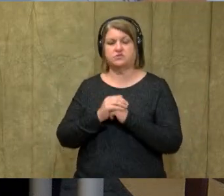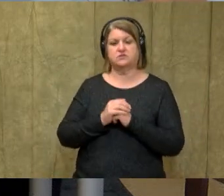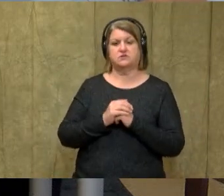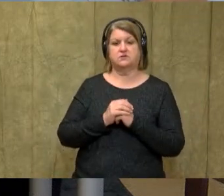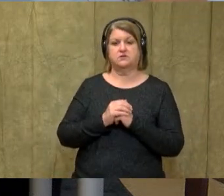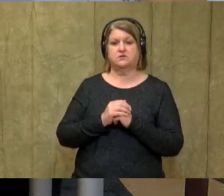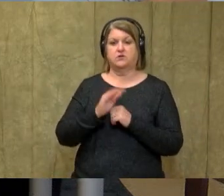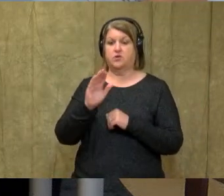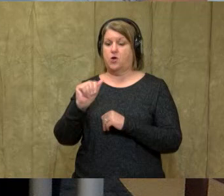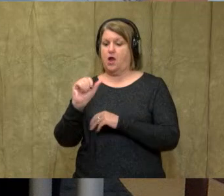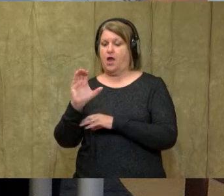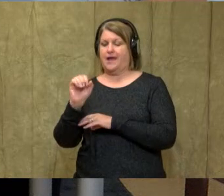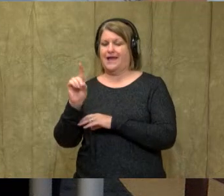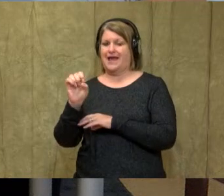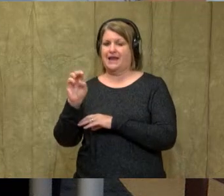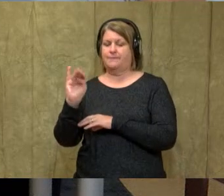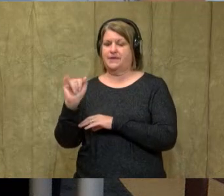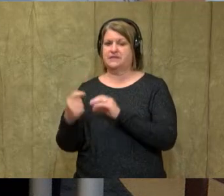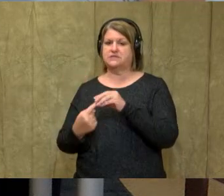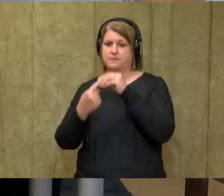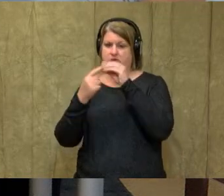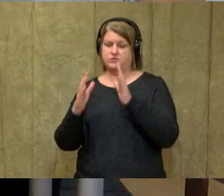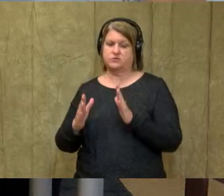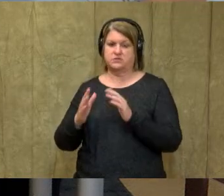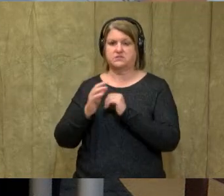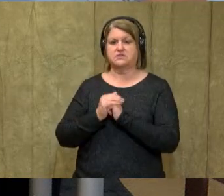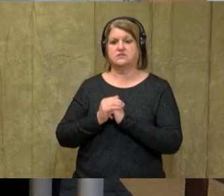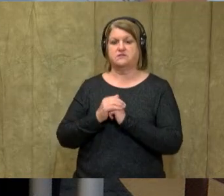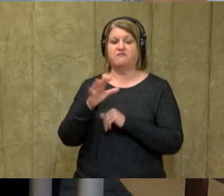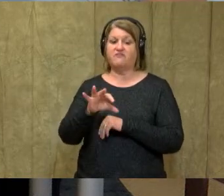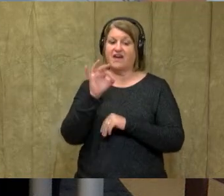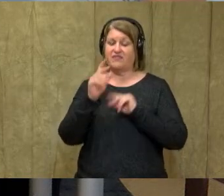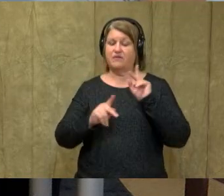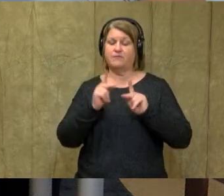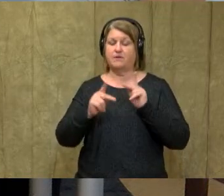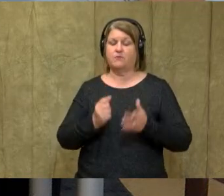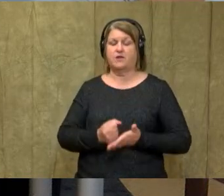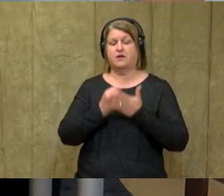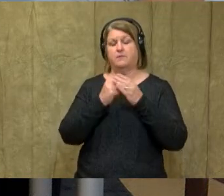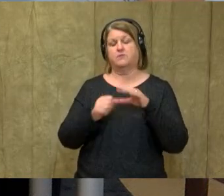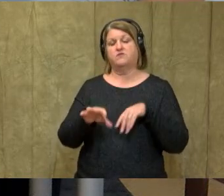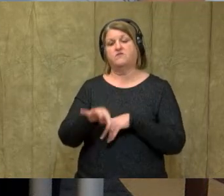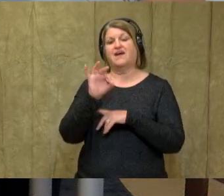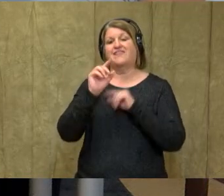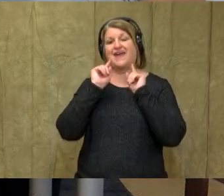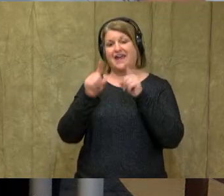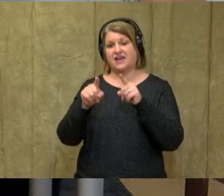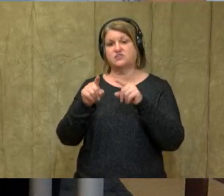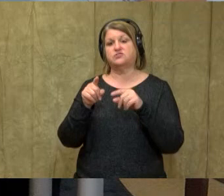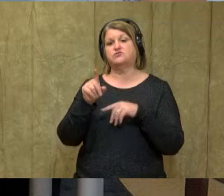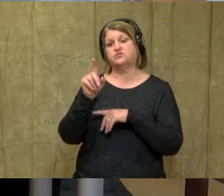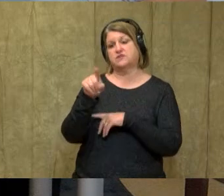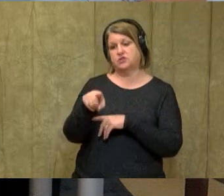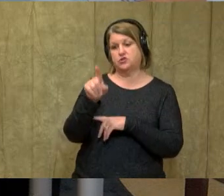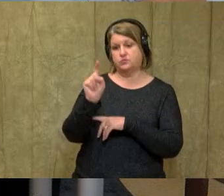your academy specialists. Find those people who can get you to the answers that you're looking for.